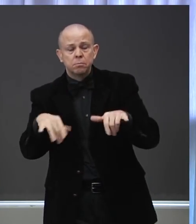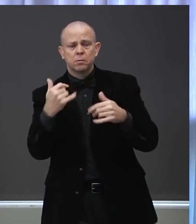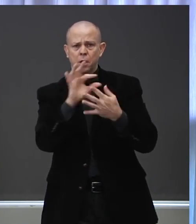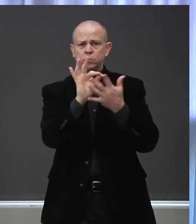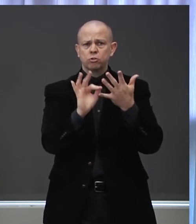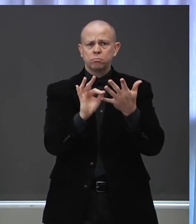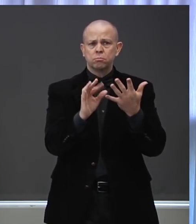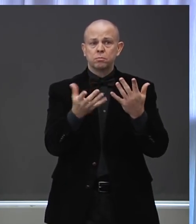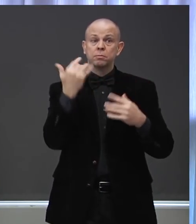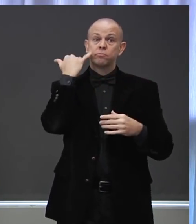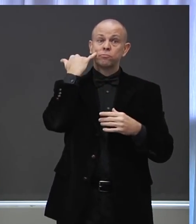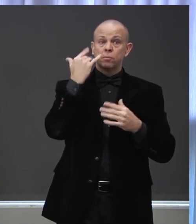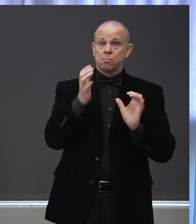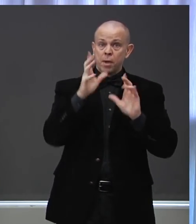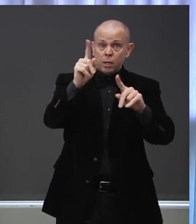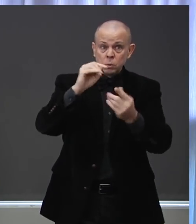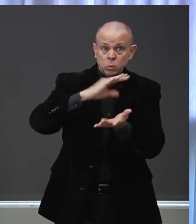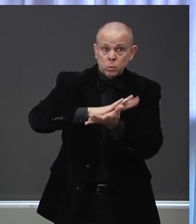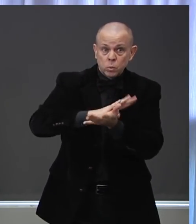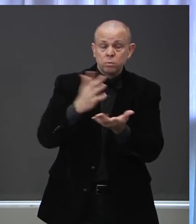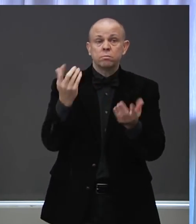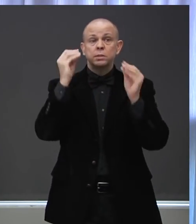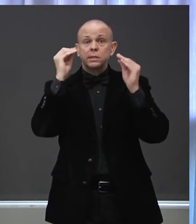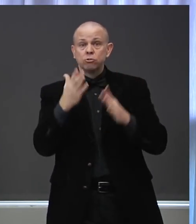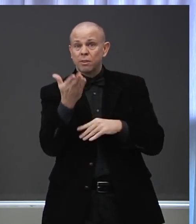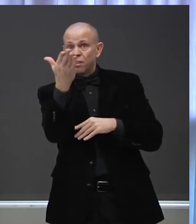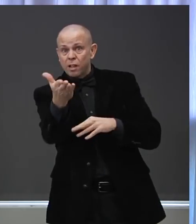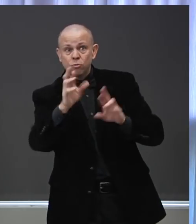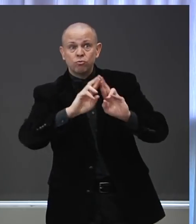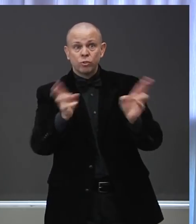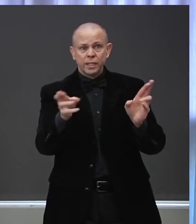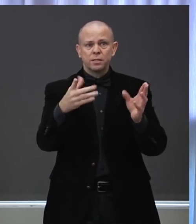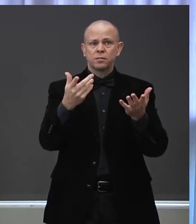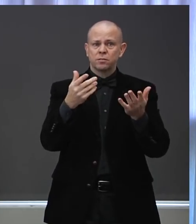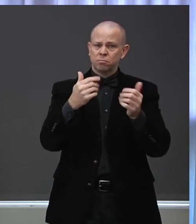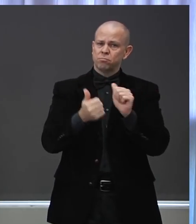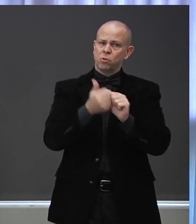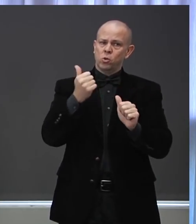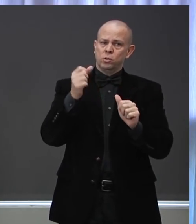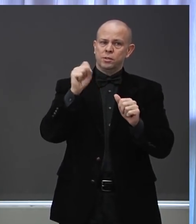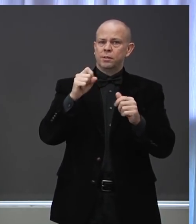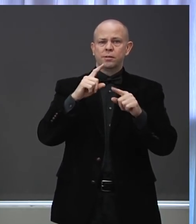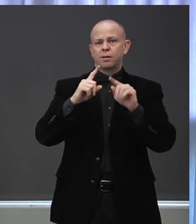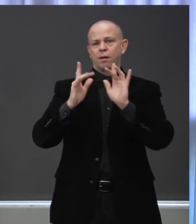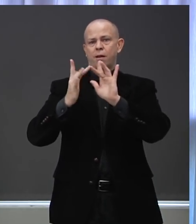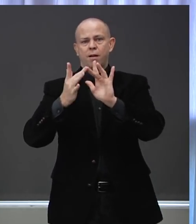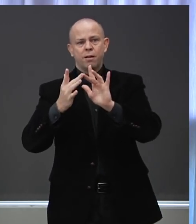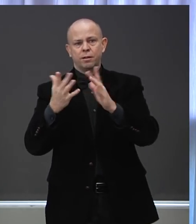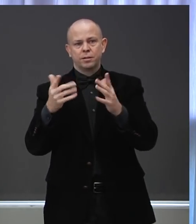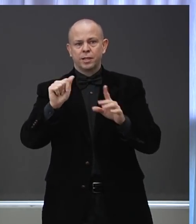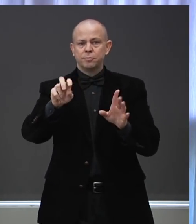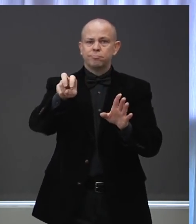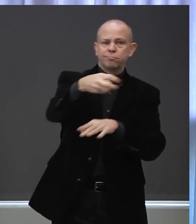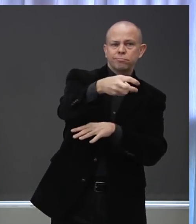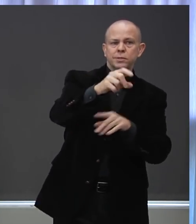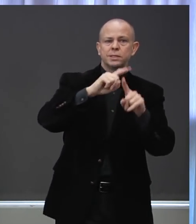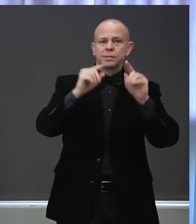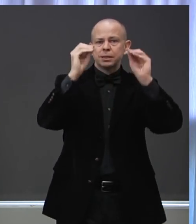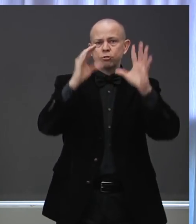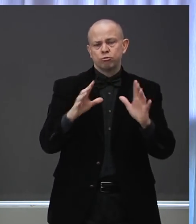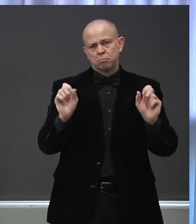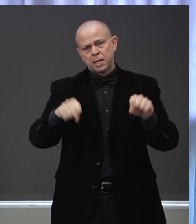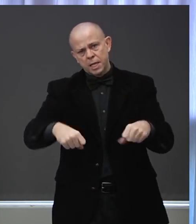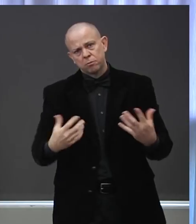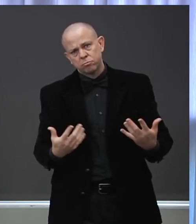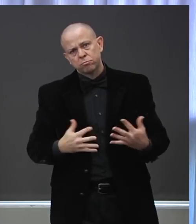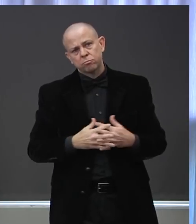the student may be moving back into the classroom with the majority of the students. So you could see some shifts like that happen, but that will still be